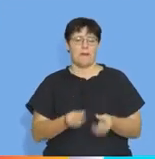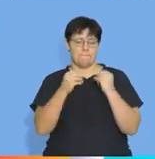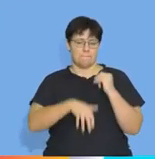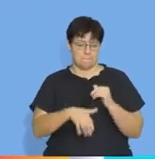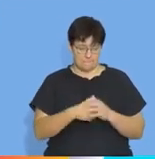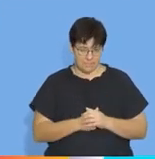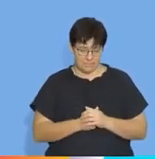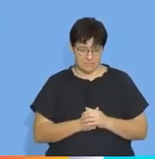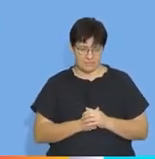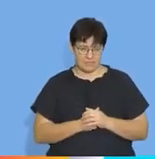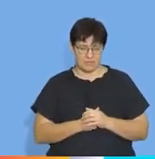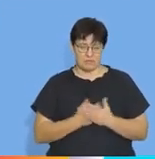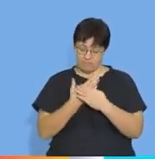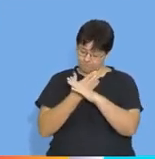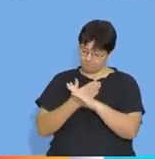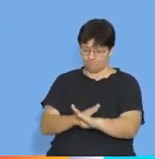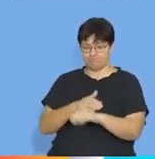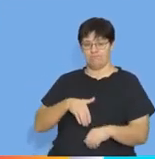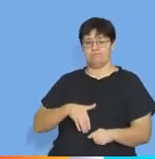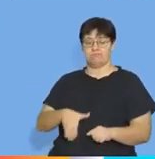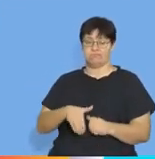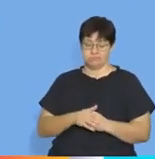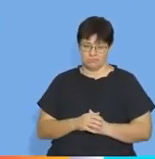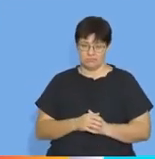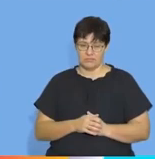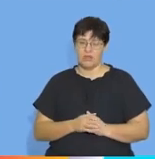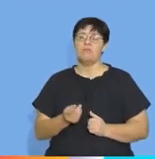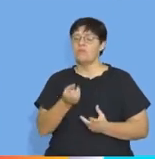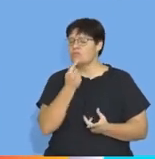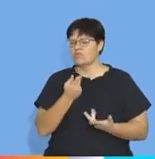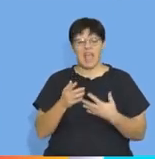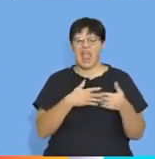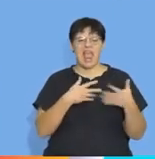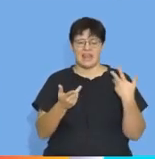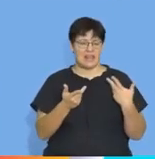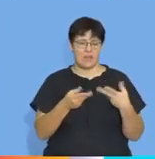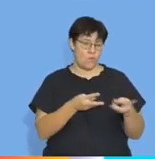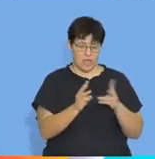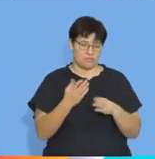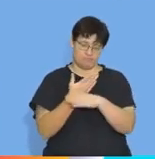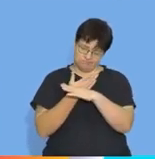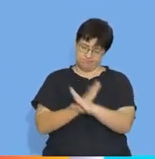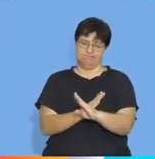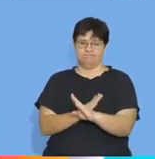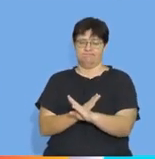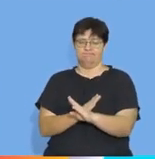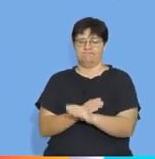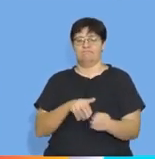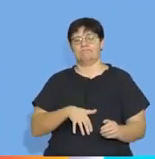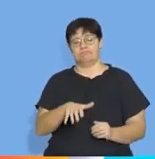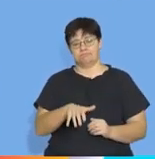So contraception refers to the process of using or taking any method that prevents the process